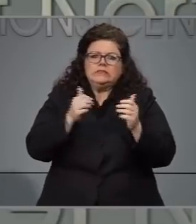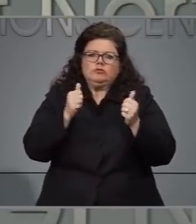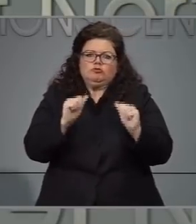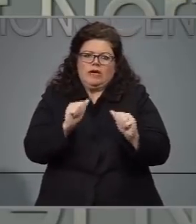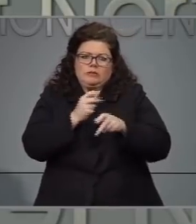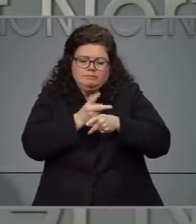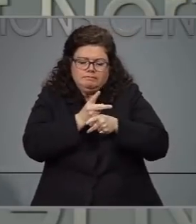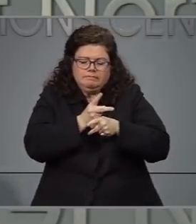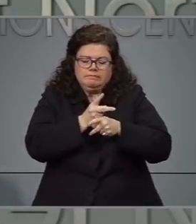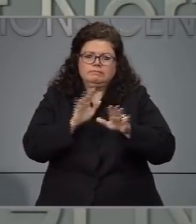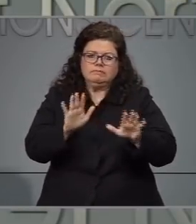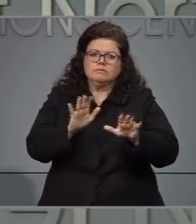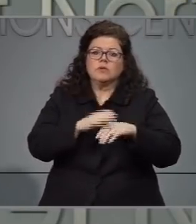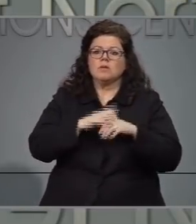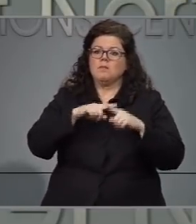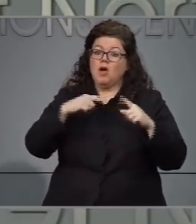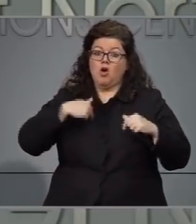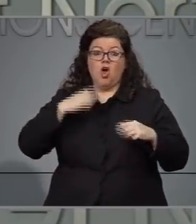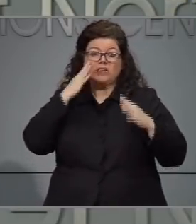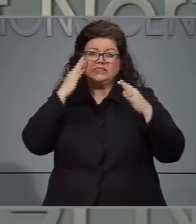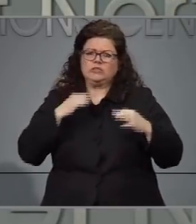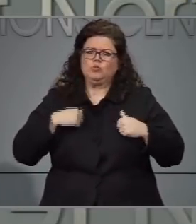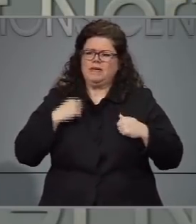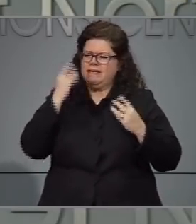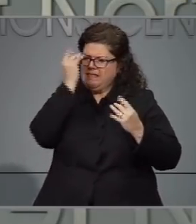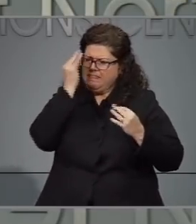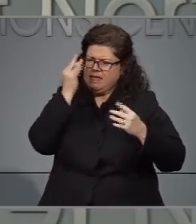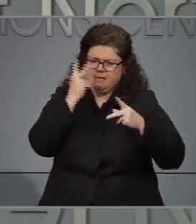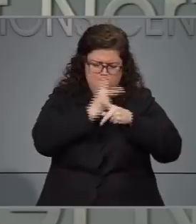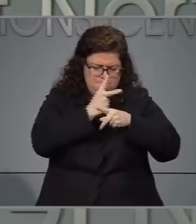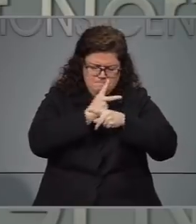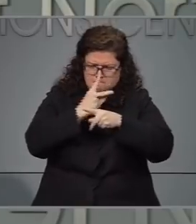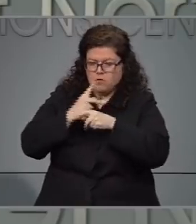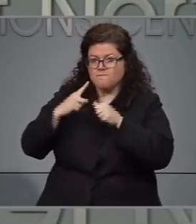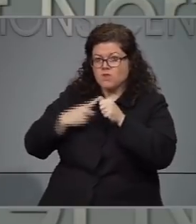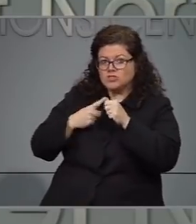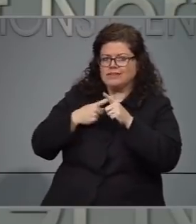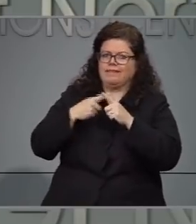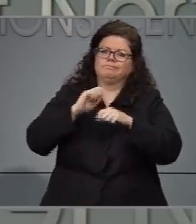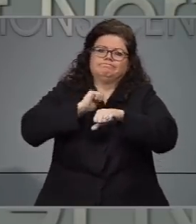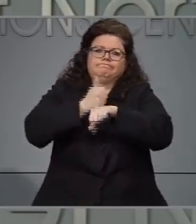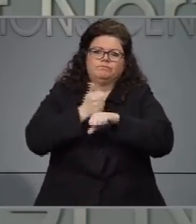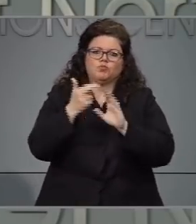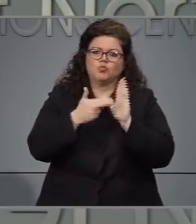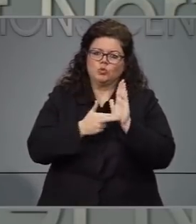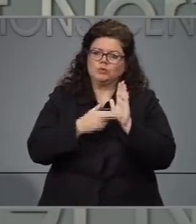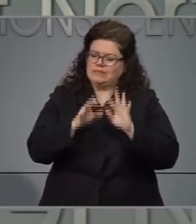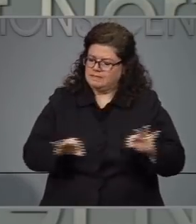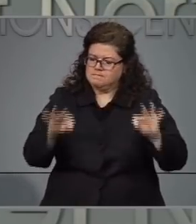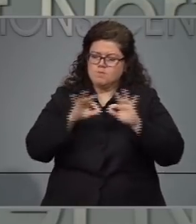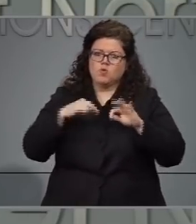difficult, deliberate decisions, and it is important that we get them right.